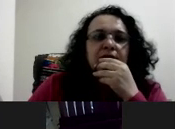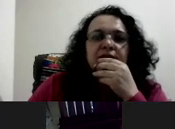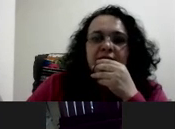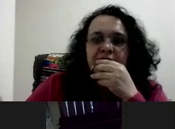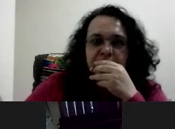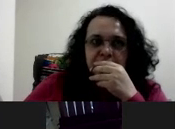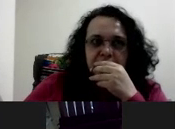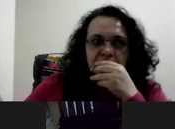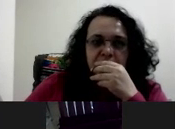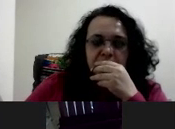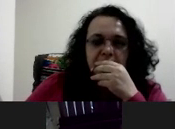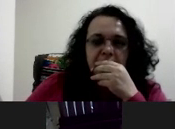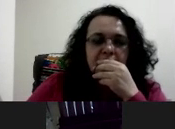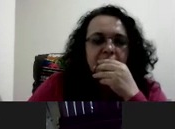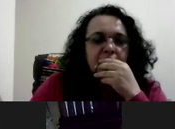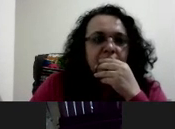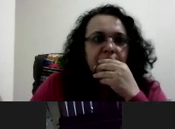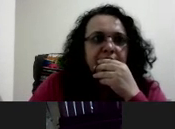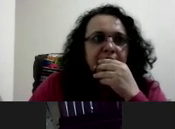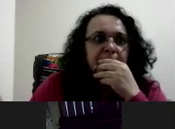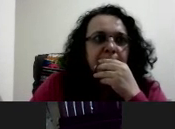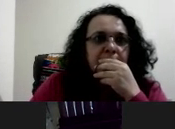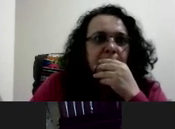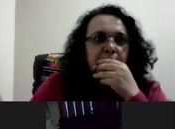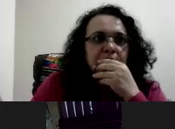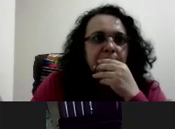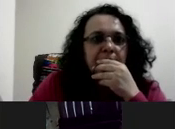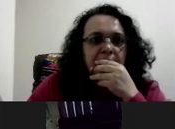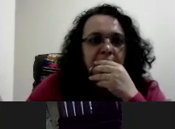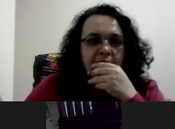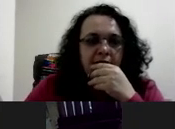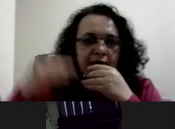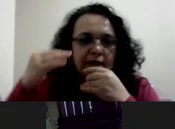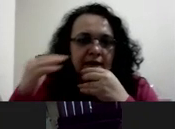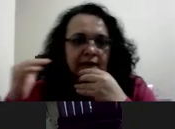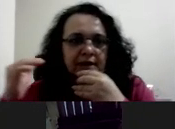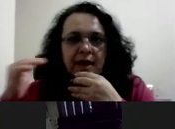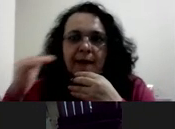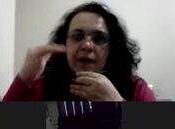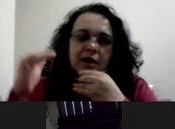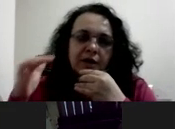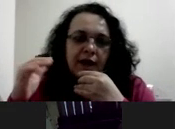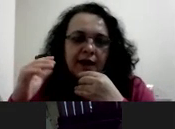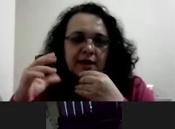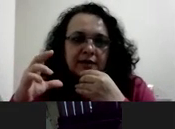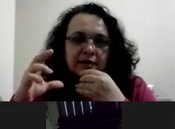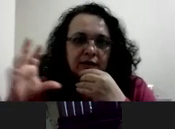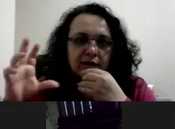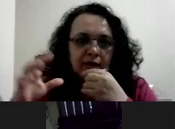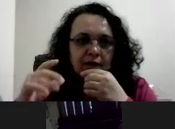in containers, okay? For example, when you buy honey, it's a bottle of